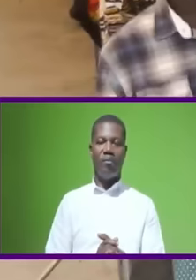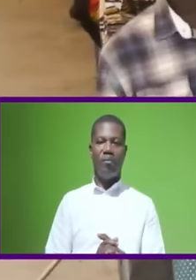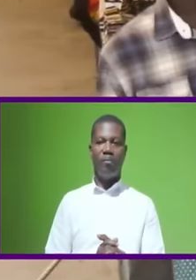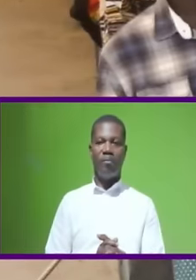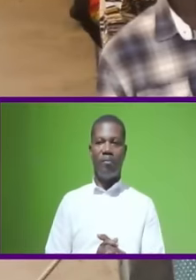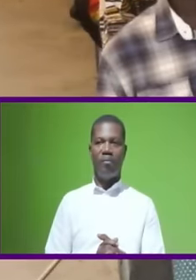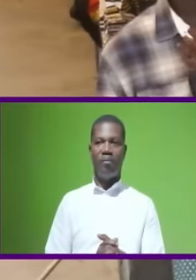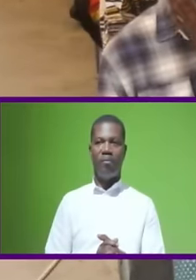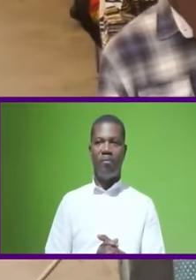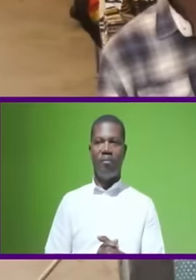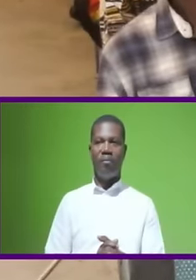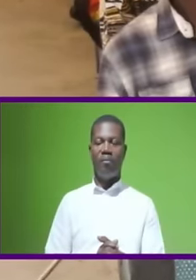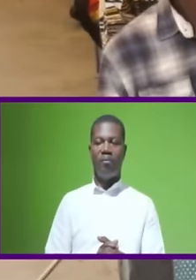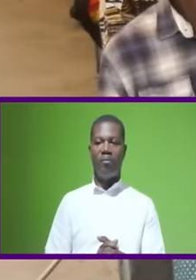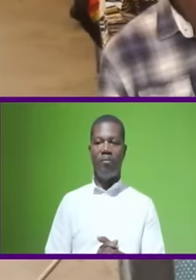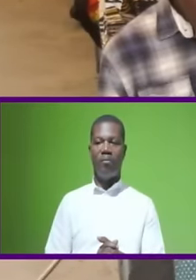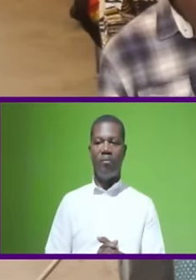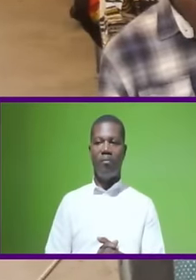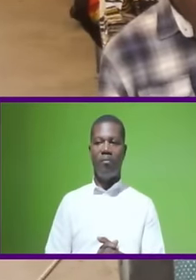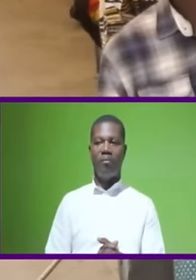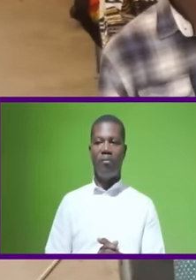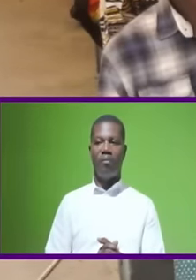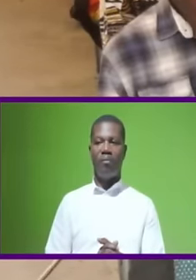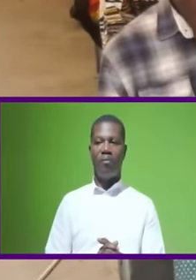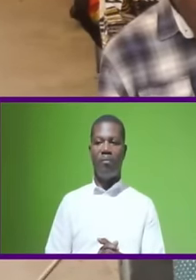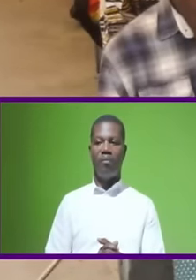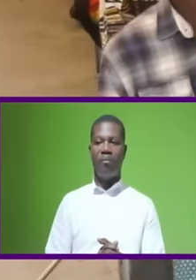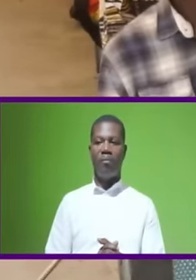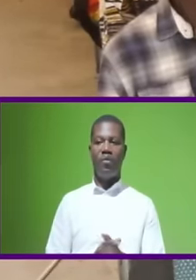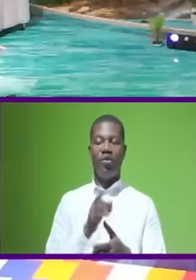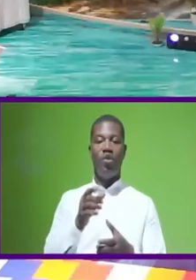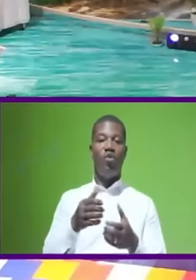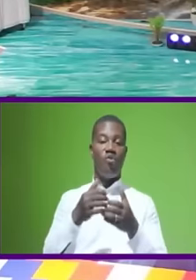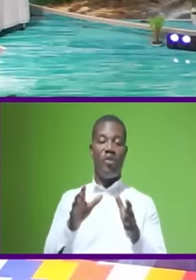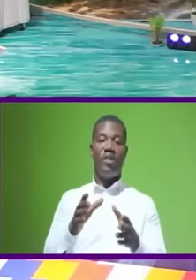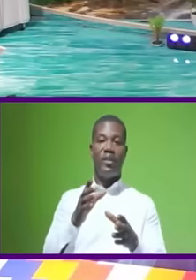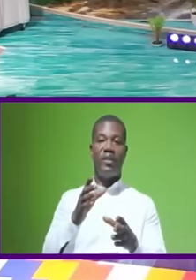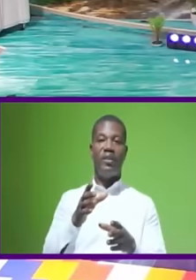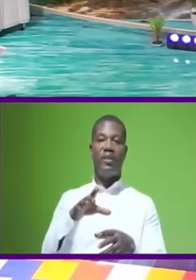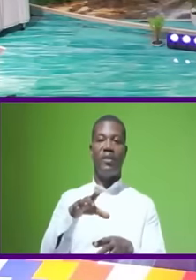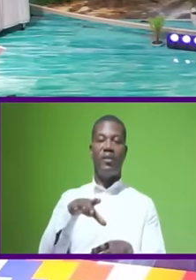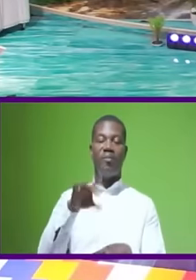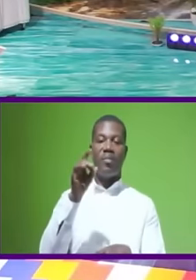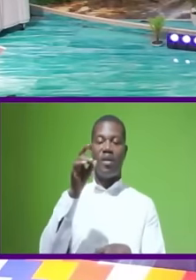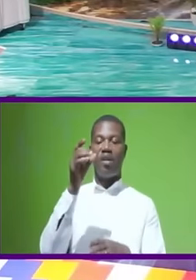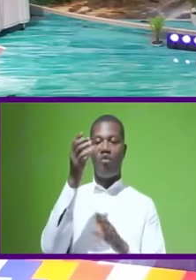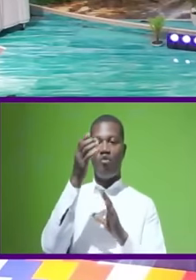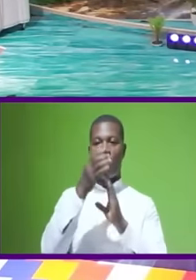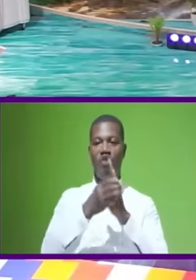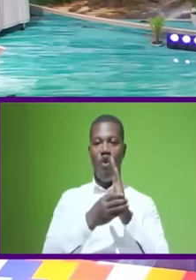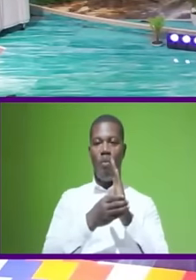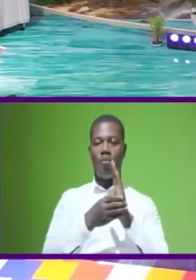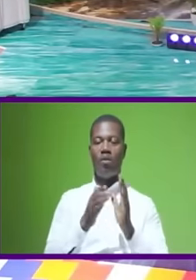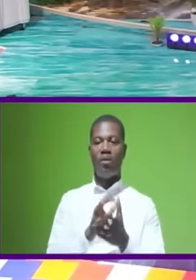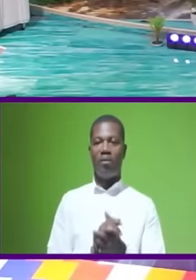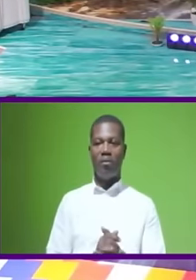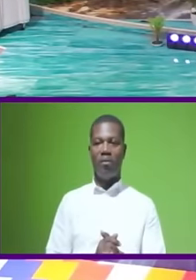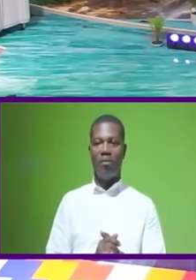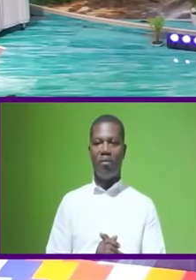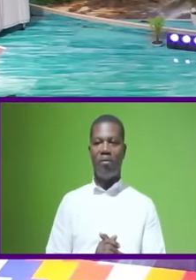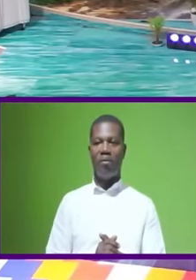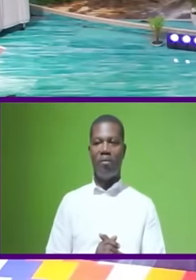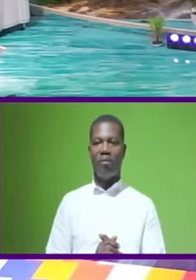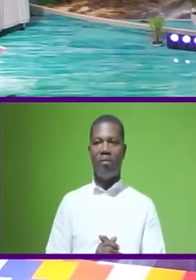pay 1 year, 2 months arrears. Who you know have a form? And after that, you pick the form.